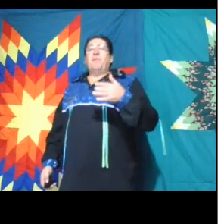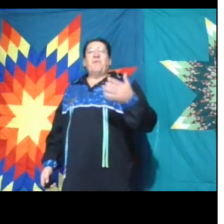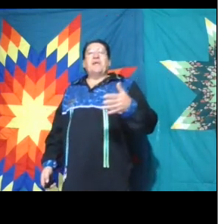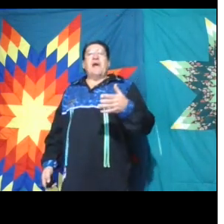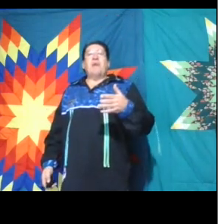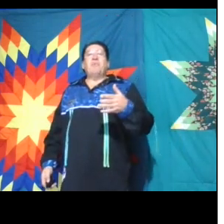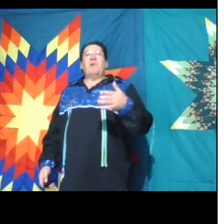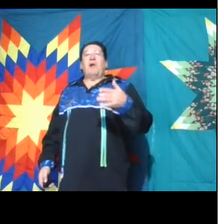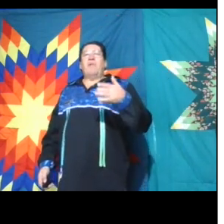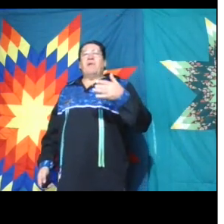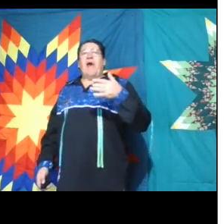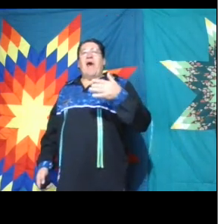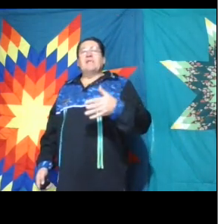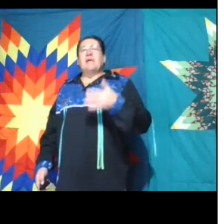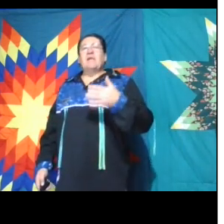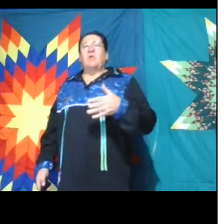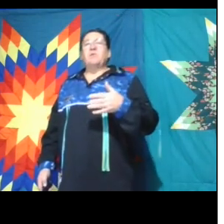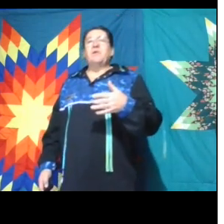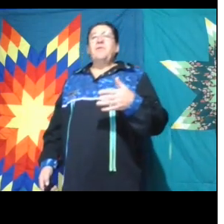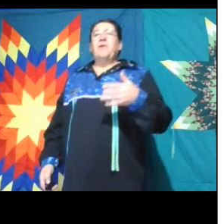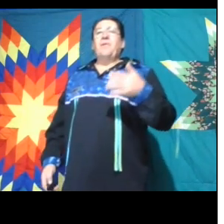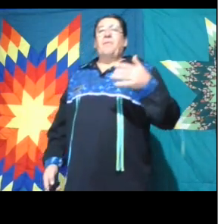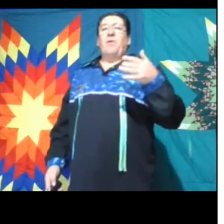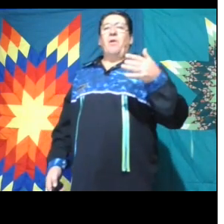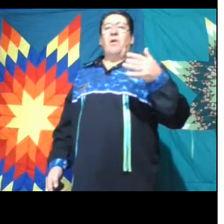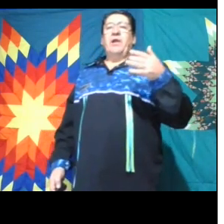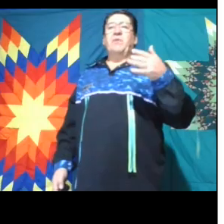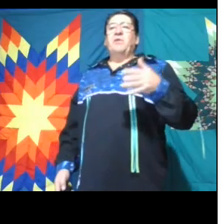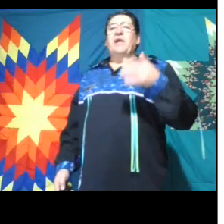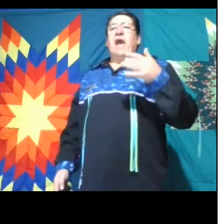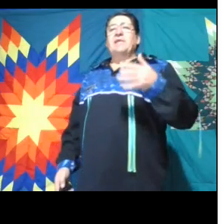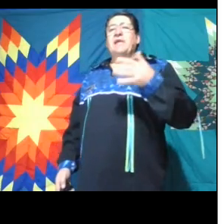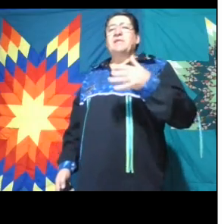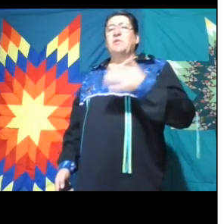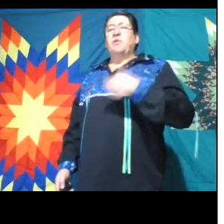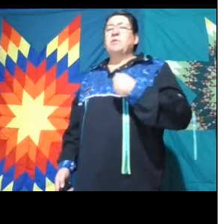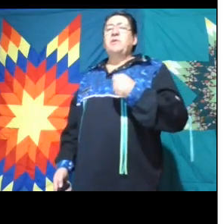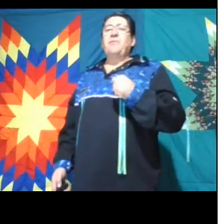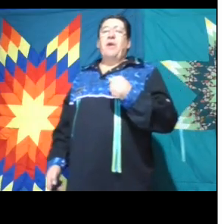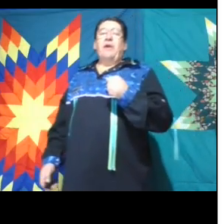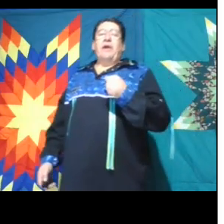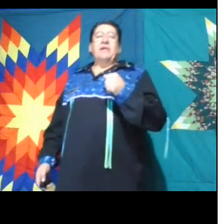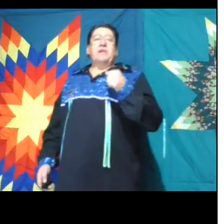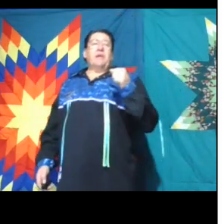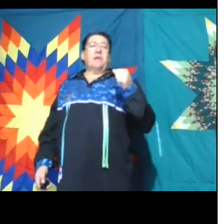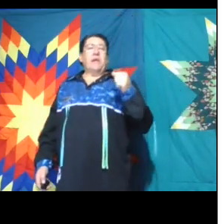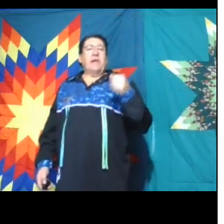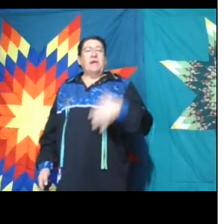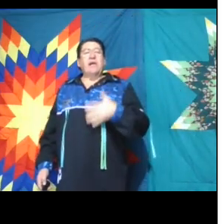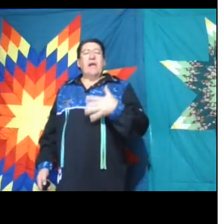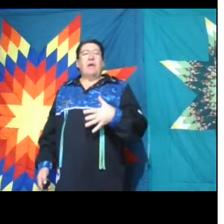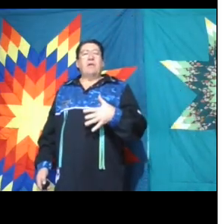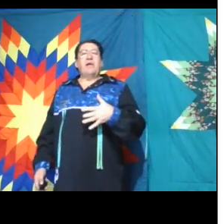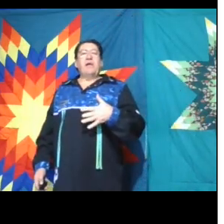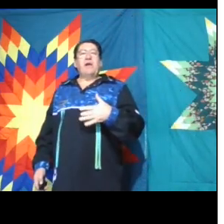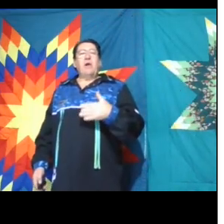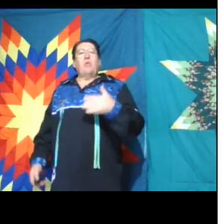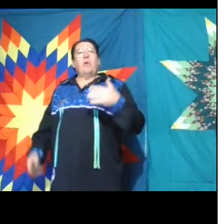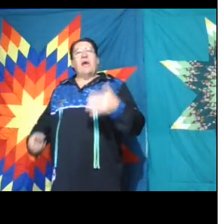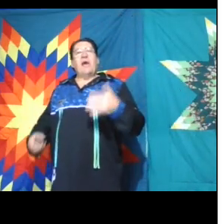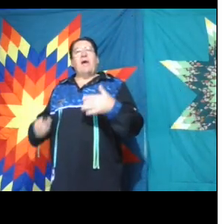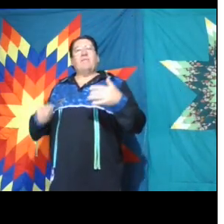A perfect example of an asset holder or a community assets holder is here in